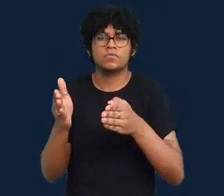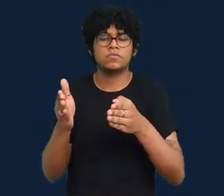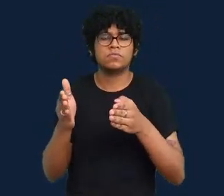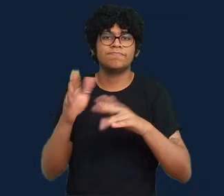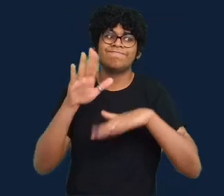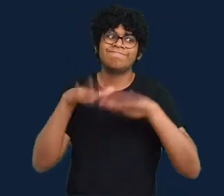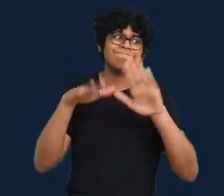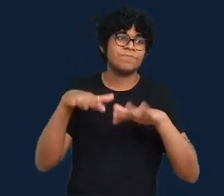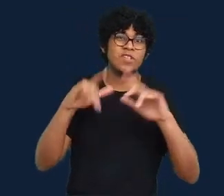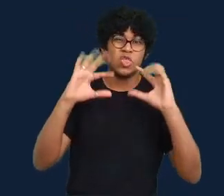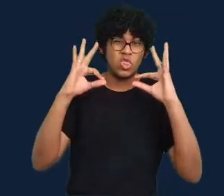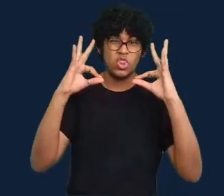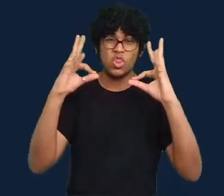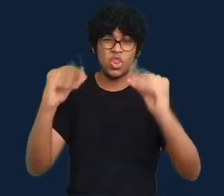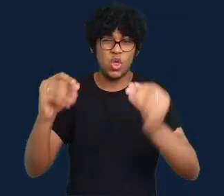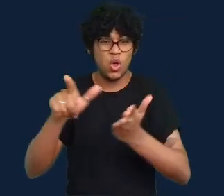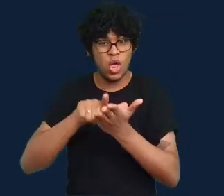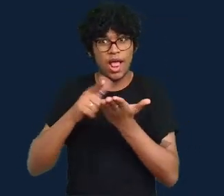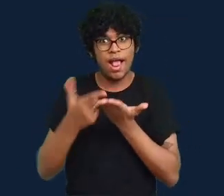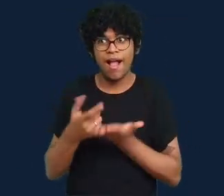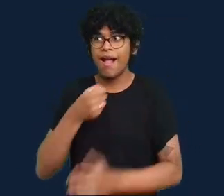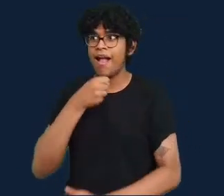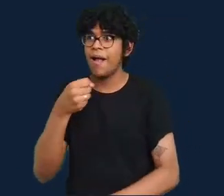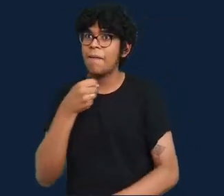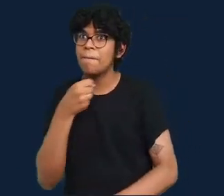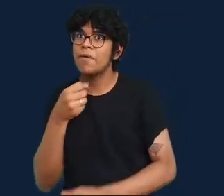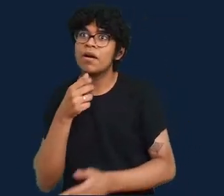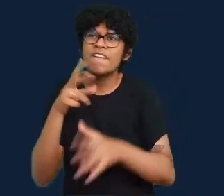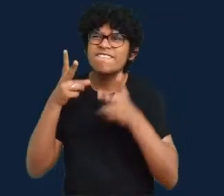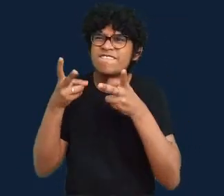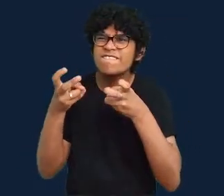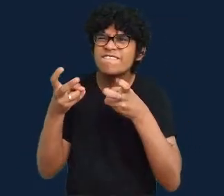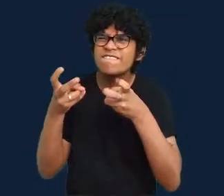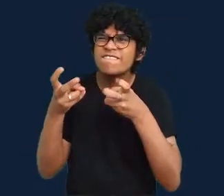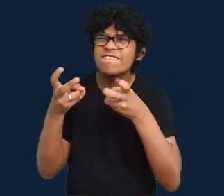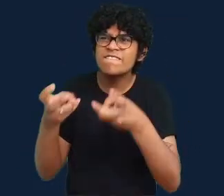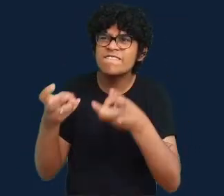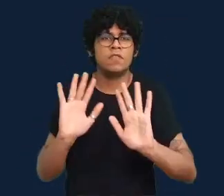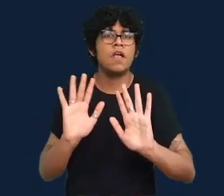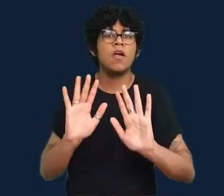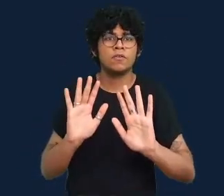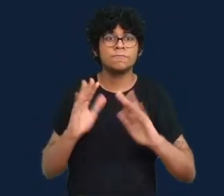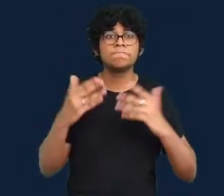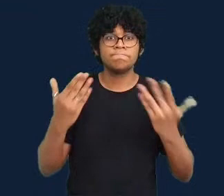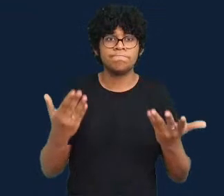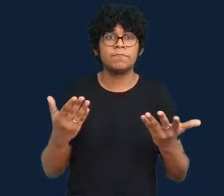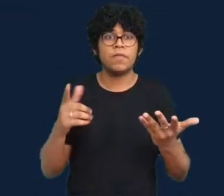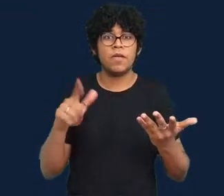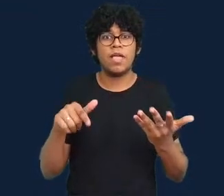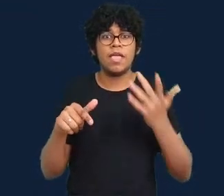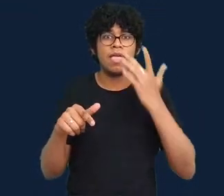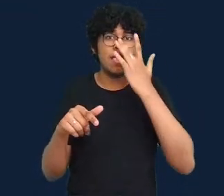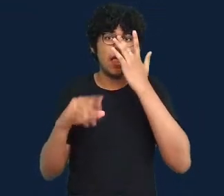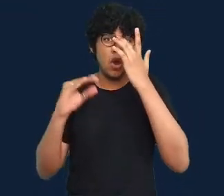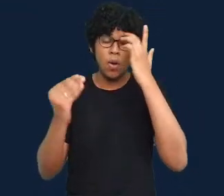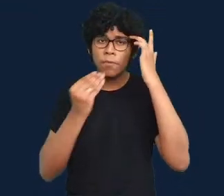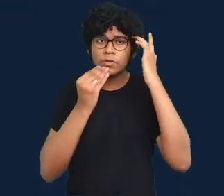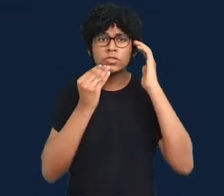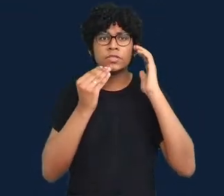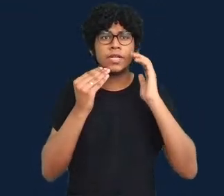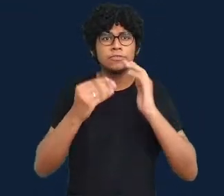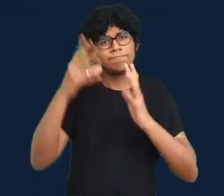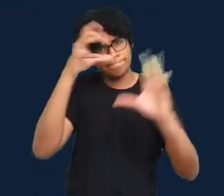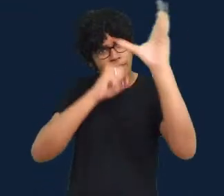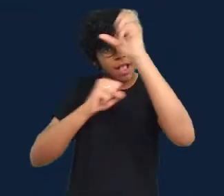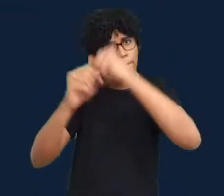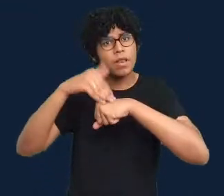of discoverability, that I might learn something new for a country that maybe I will not go and check. So